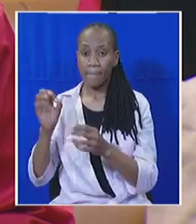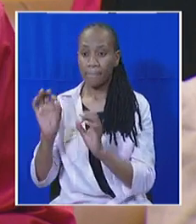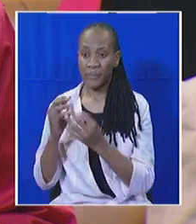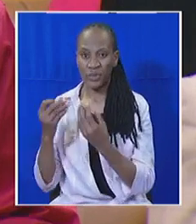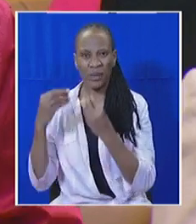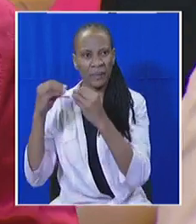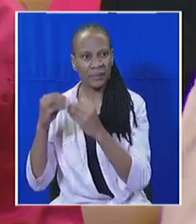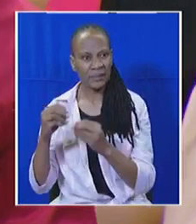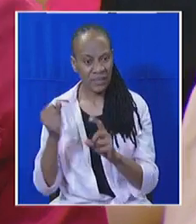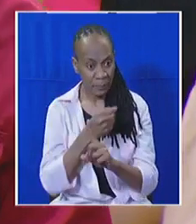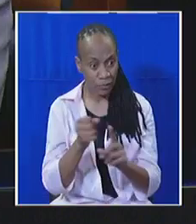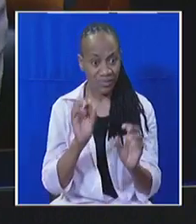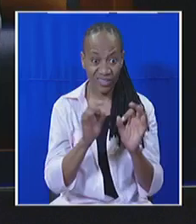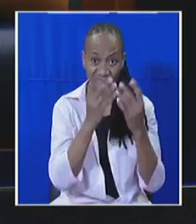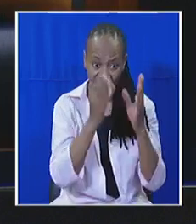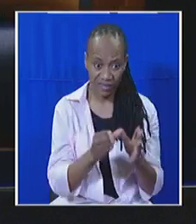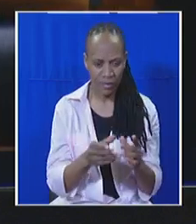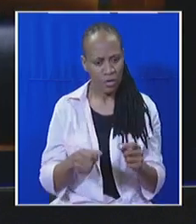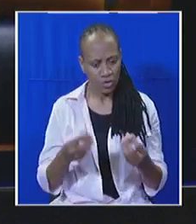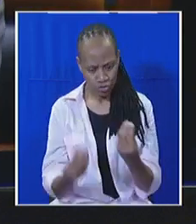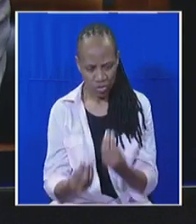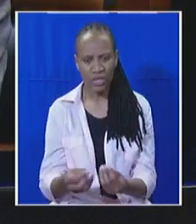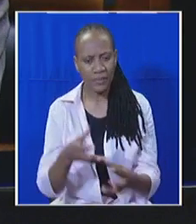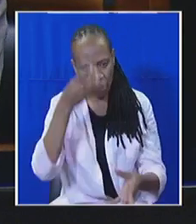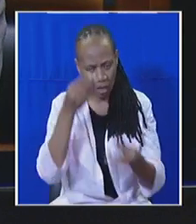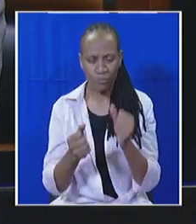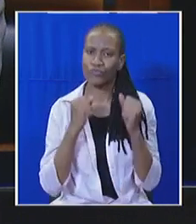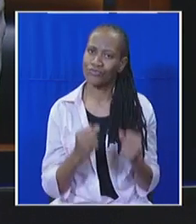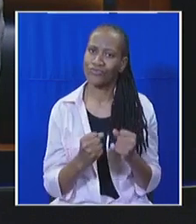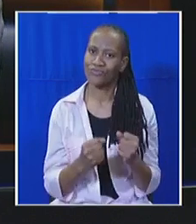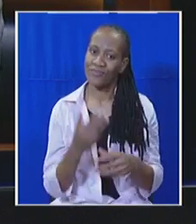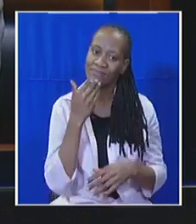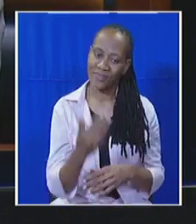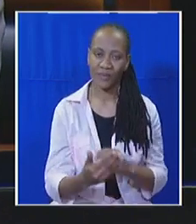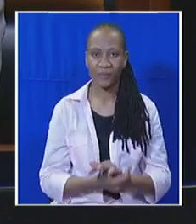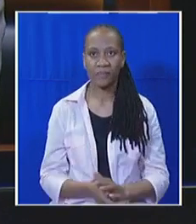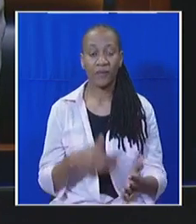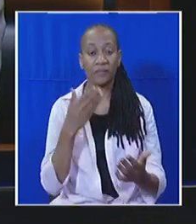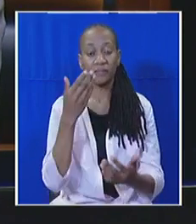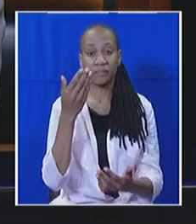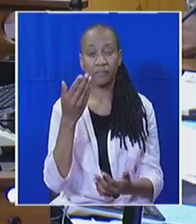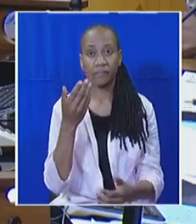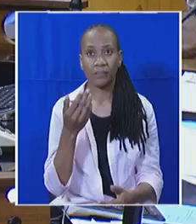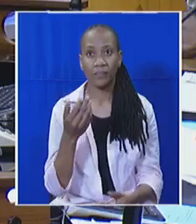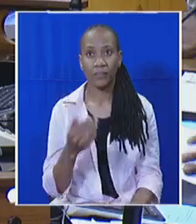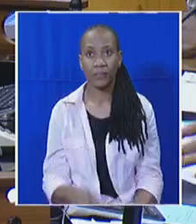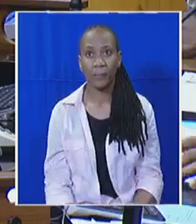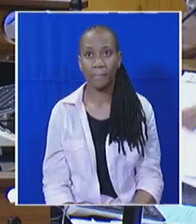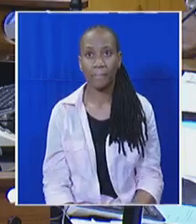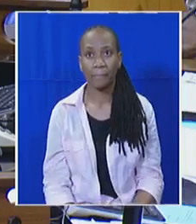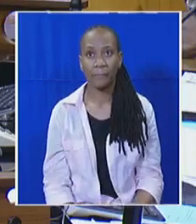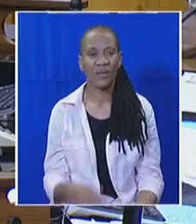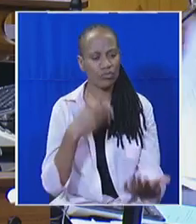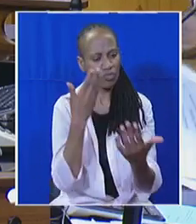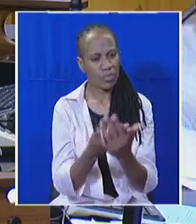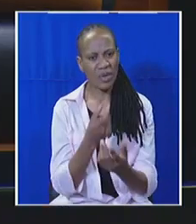so move. I now put the motion. Are there any objections? The motion was not circulated. There is an